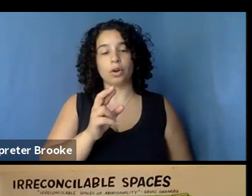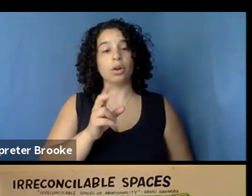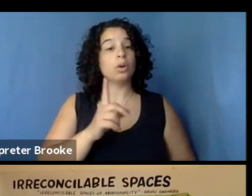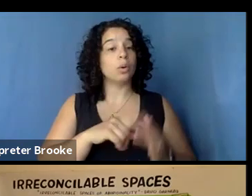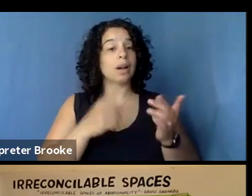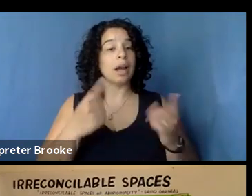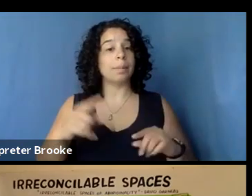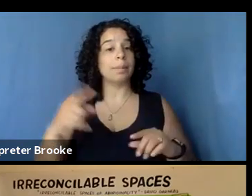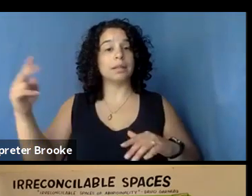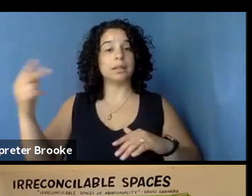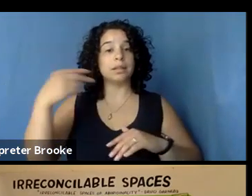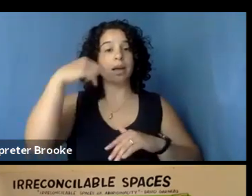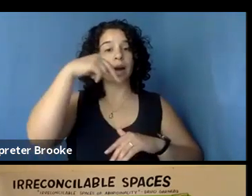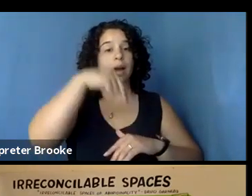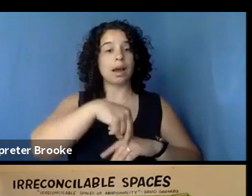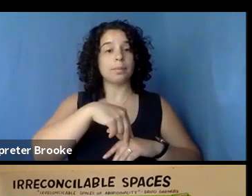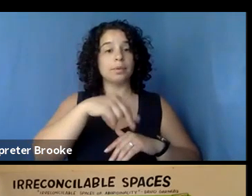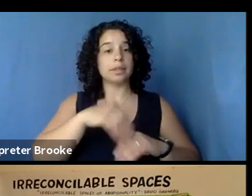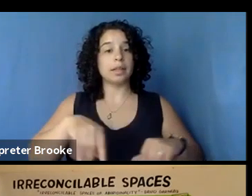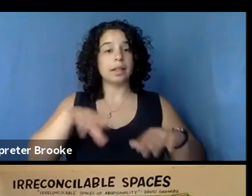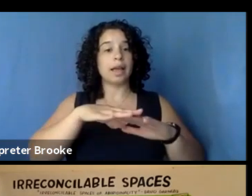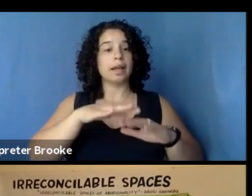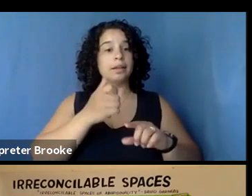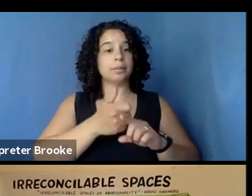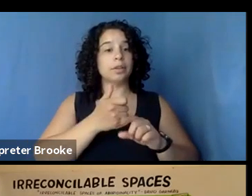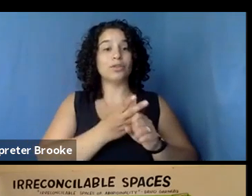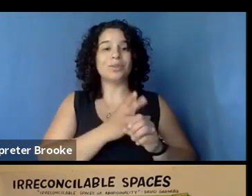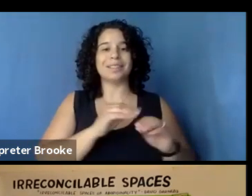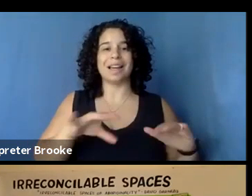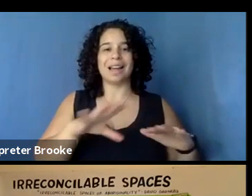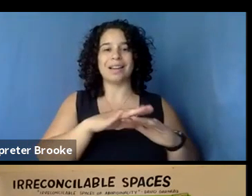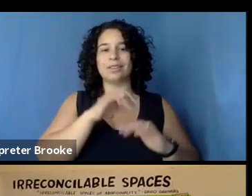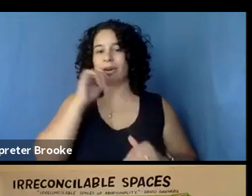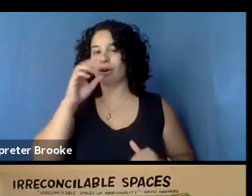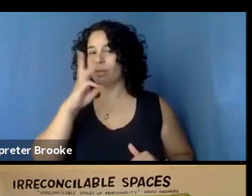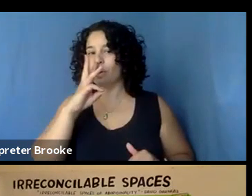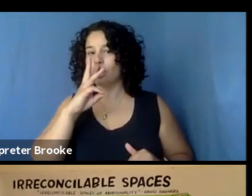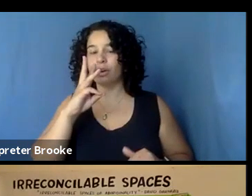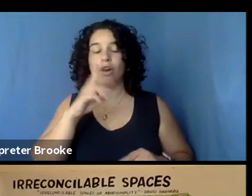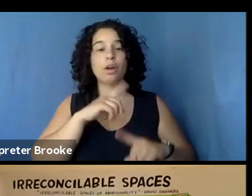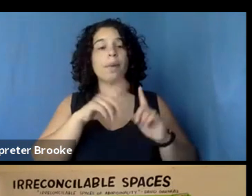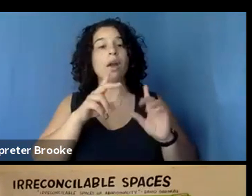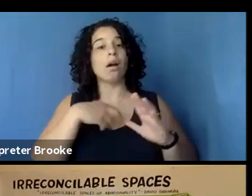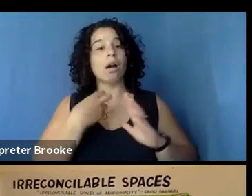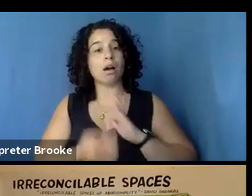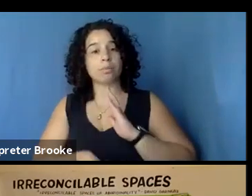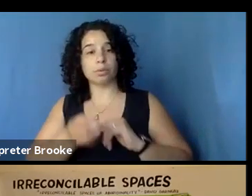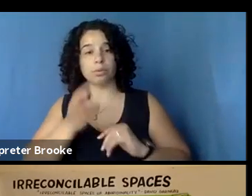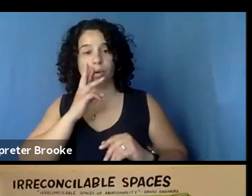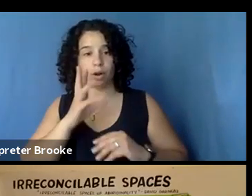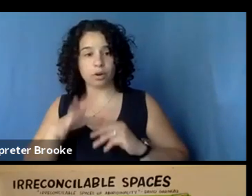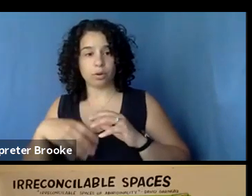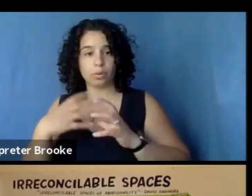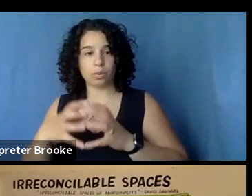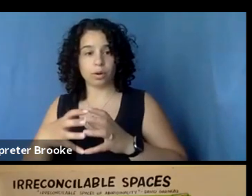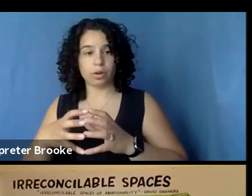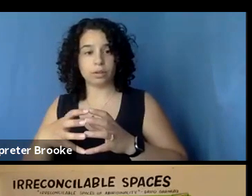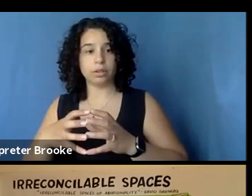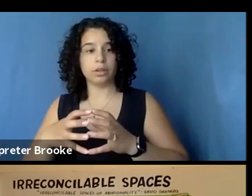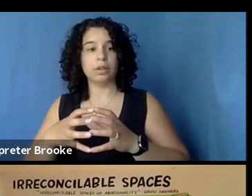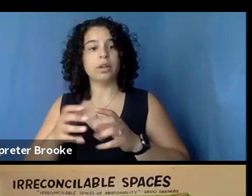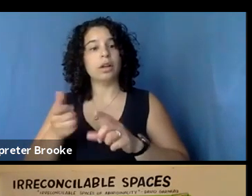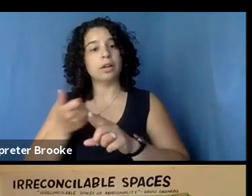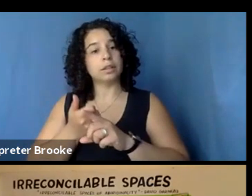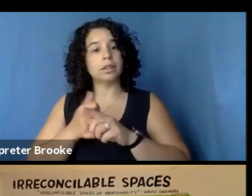a land-based creature as she is, she falls to a water world. And she and a turtle, you